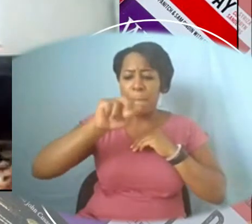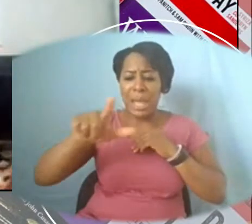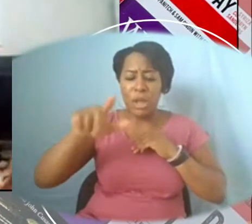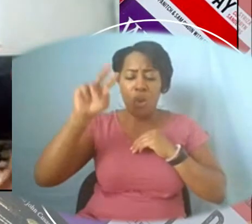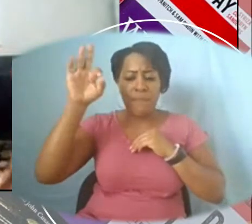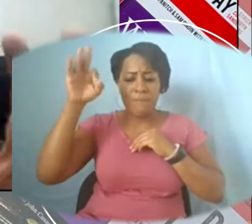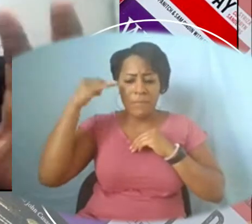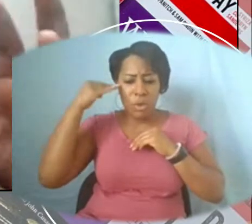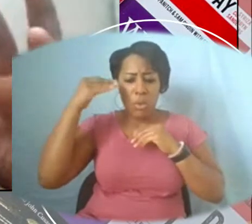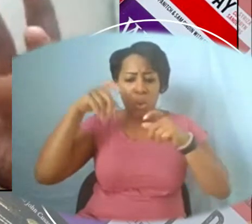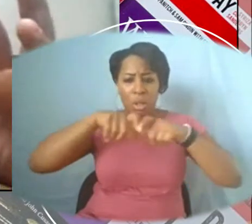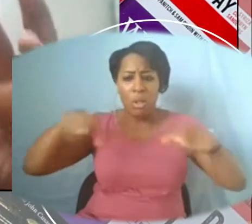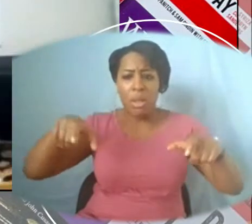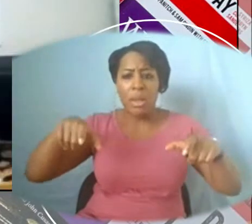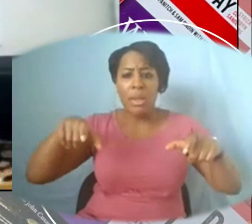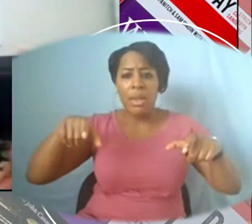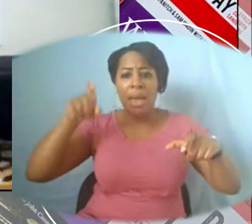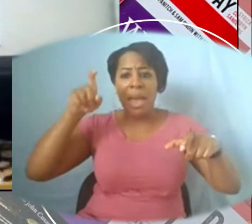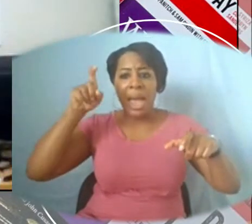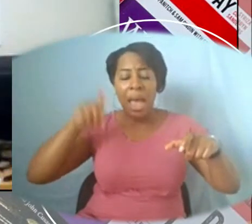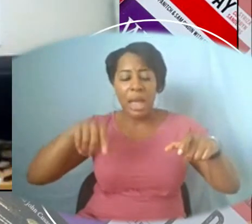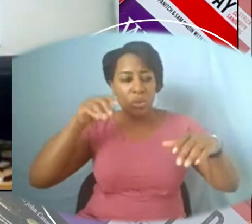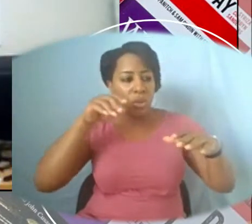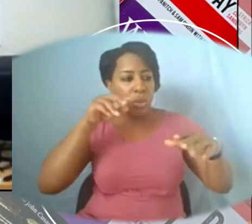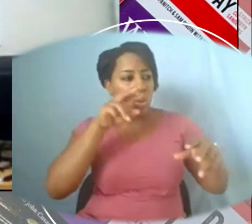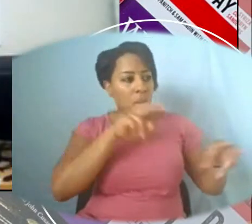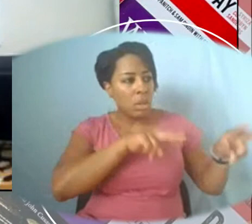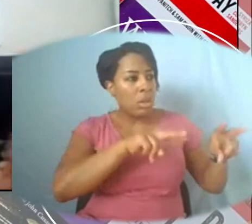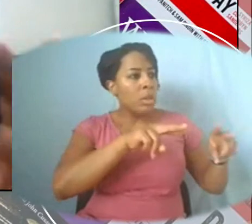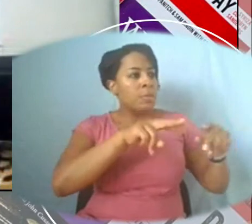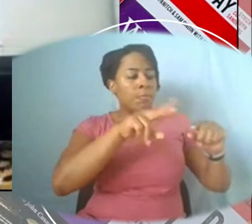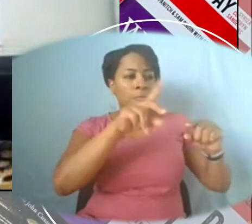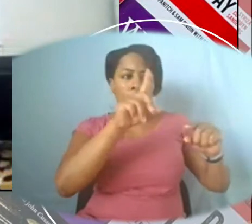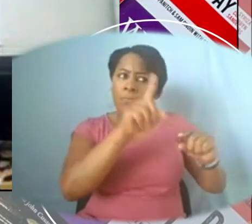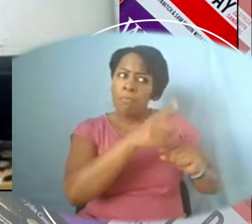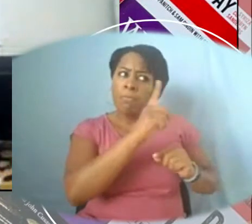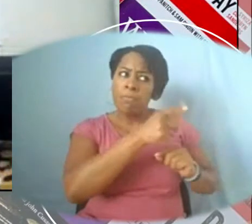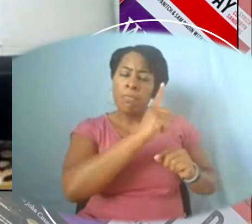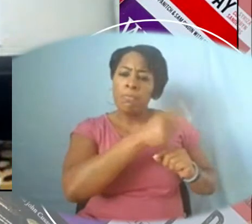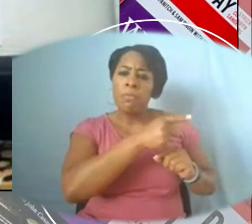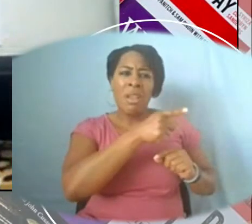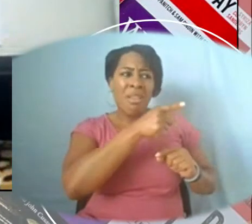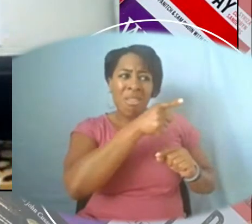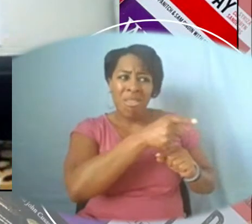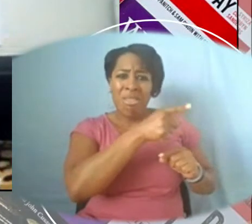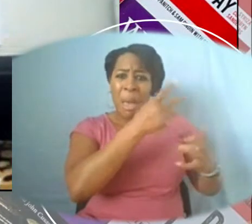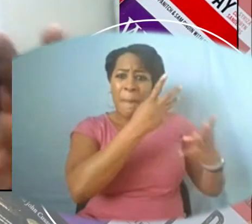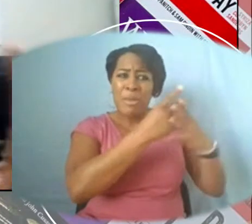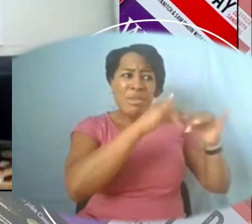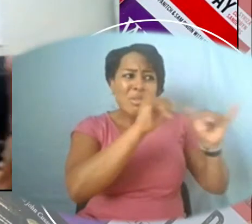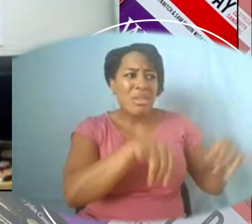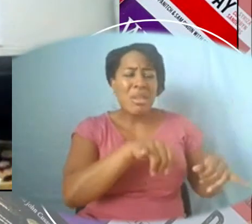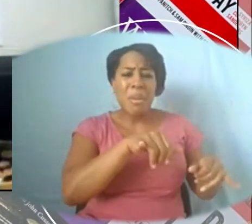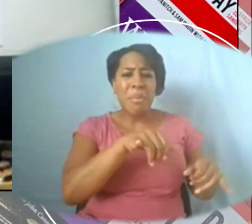had to come in and condemn our prison system as inhumane. as cruel and